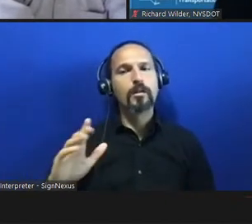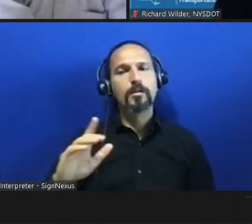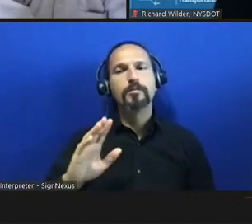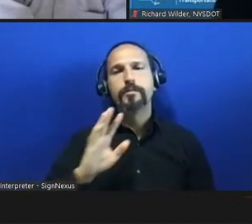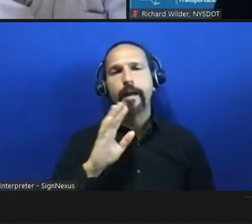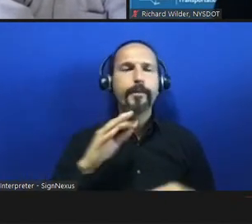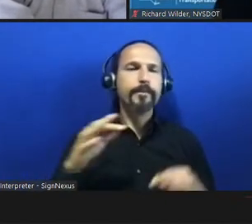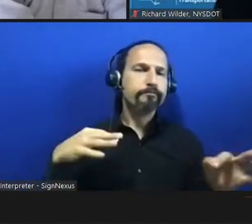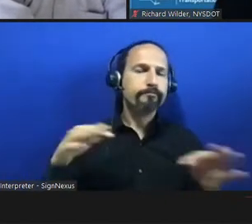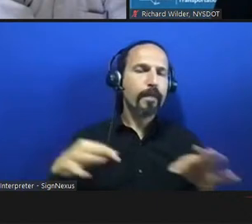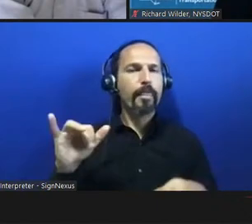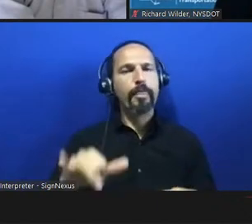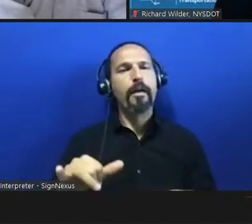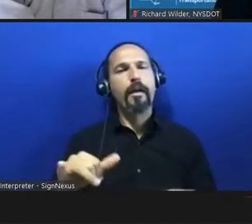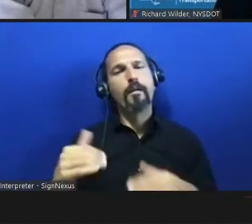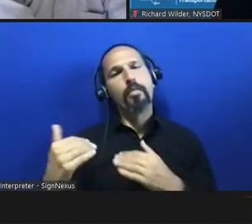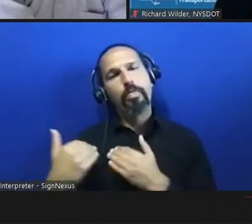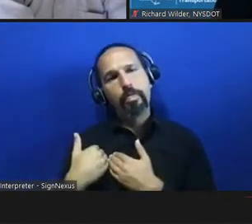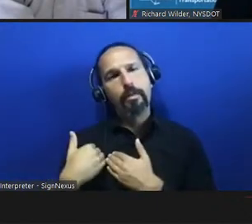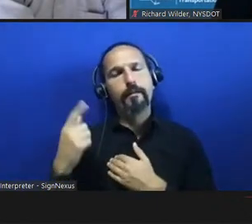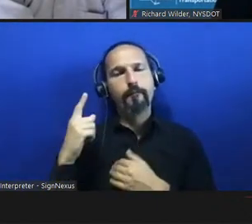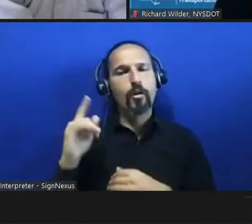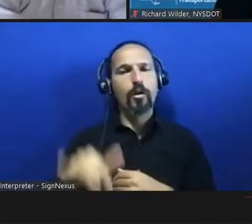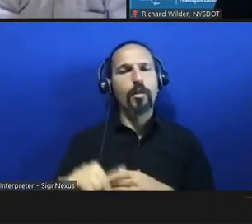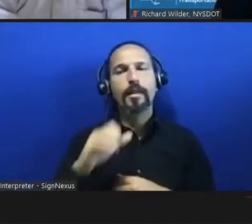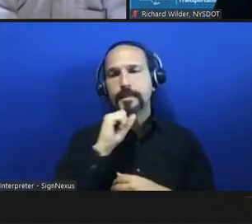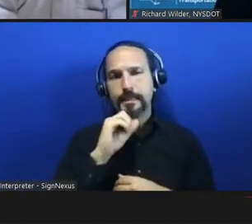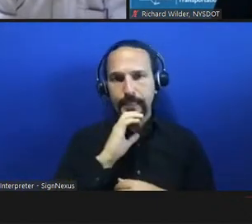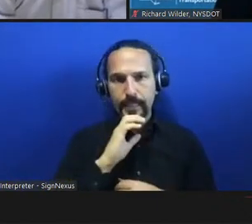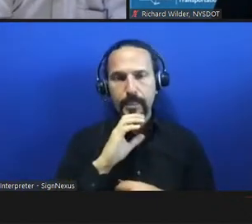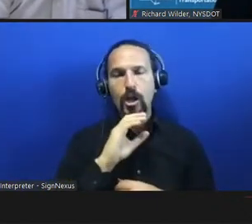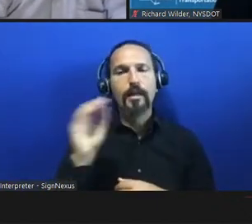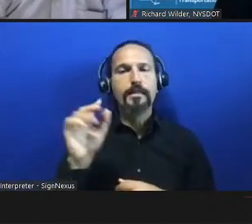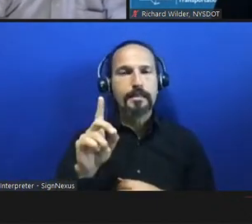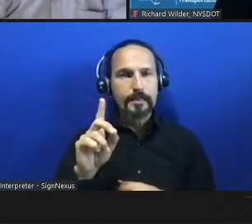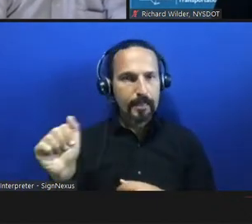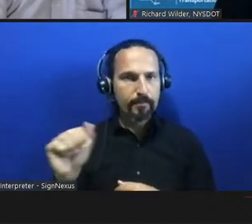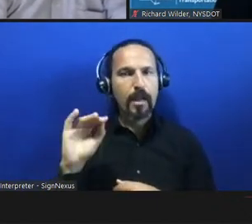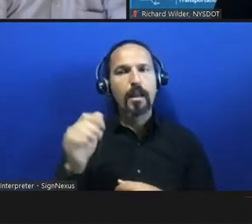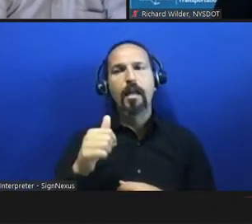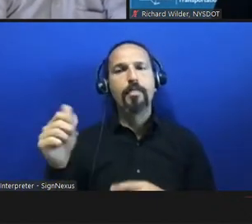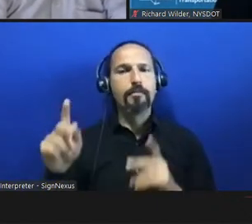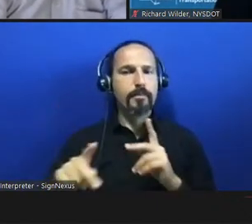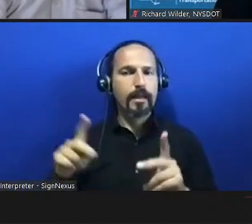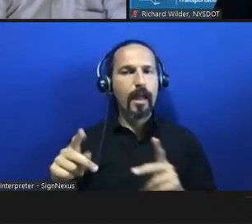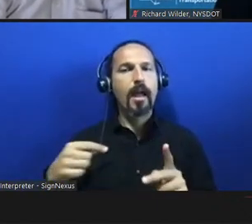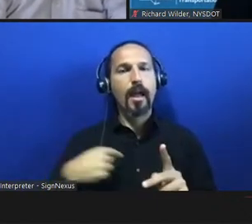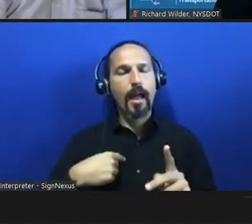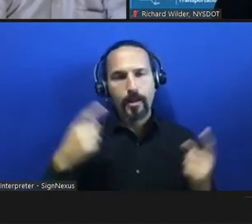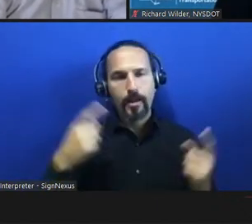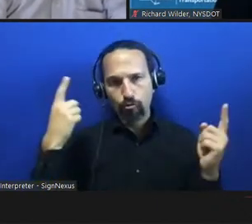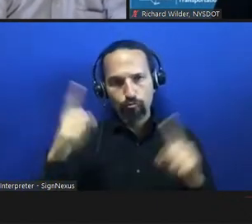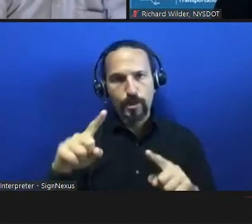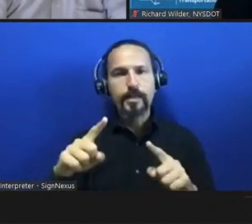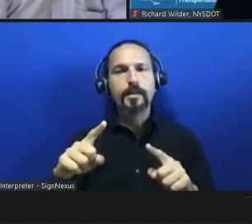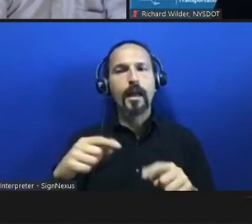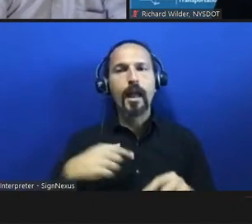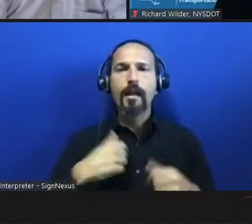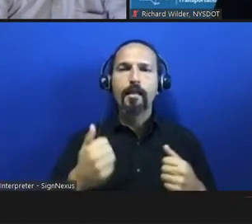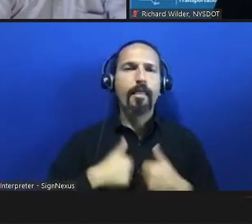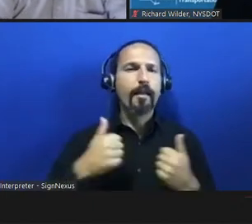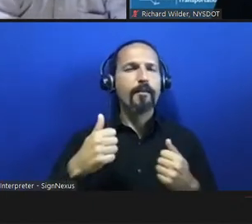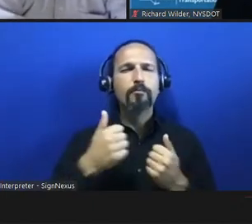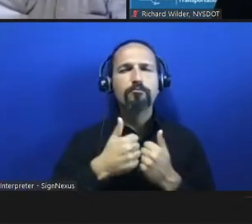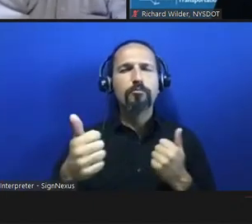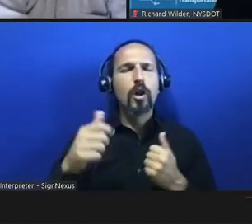eloquently about the burden this toll will place on the elderly disabled and others I agree I live just a